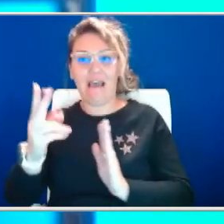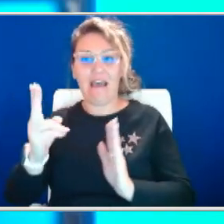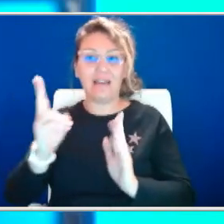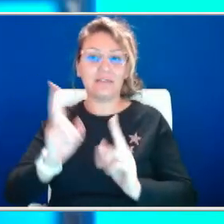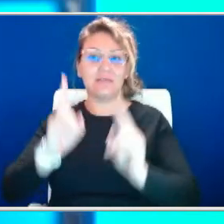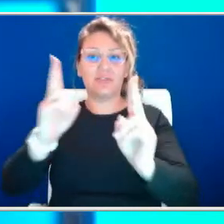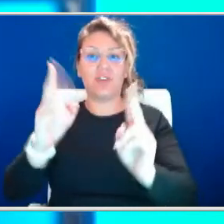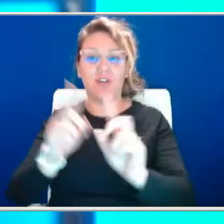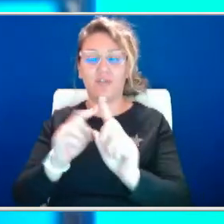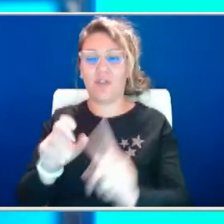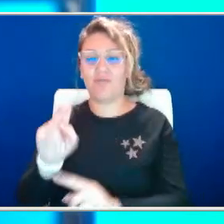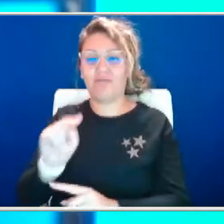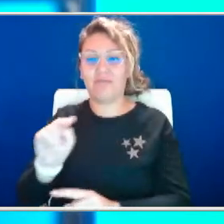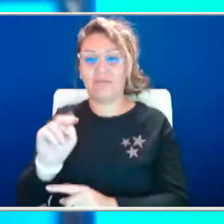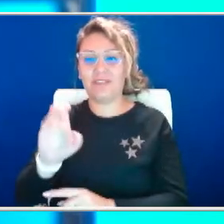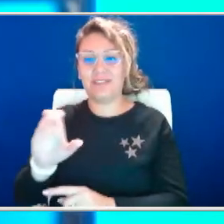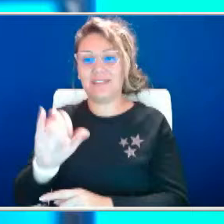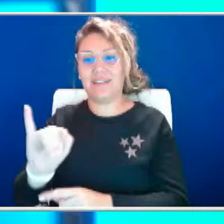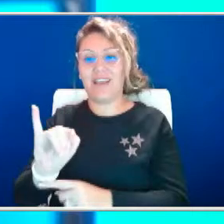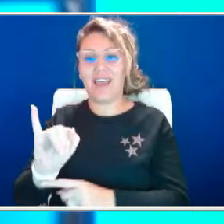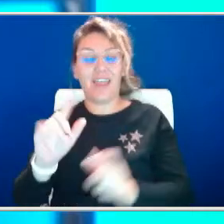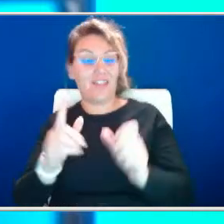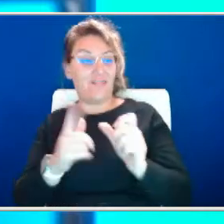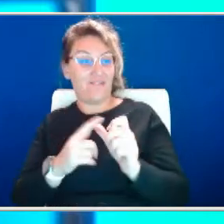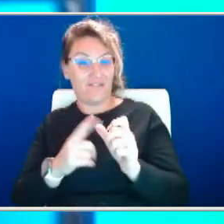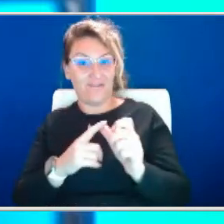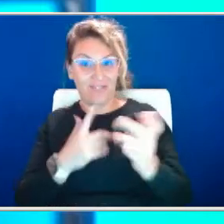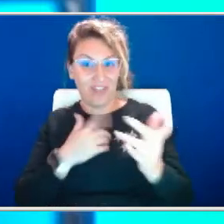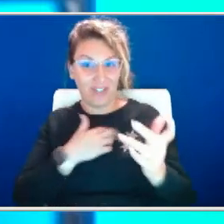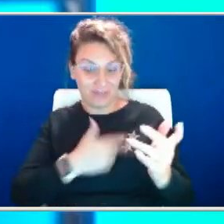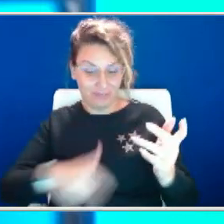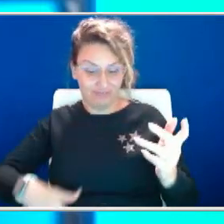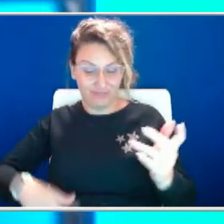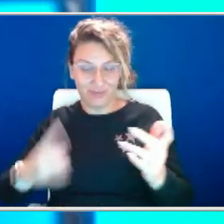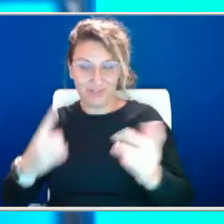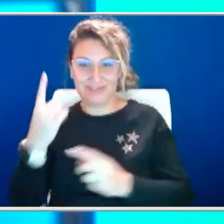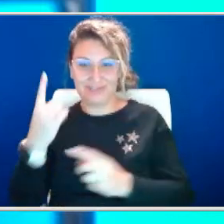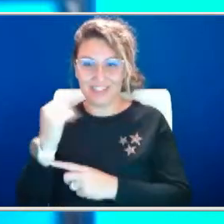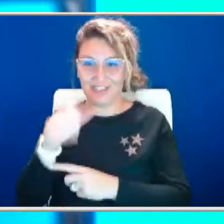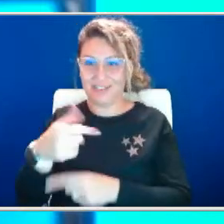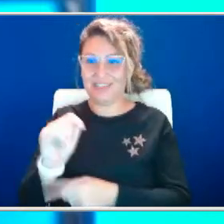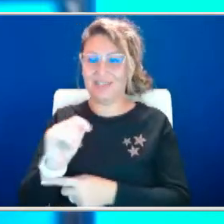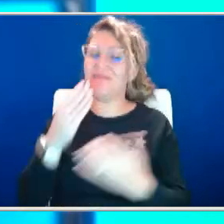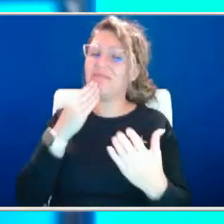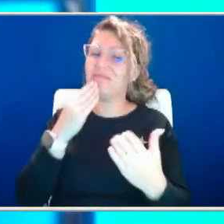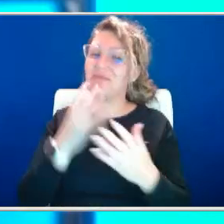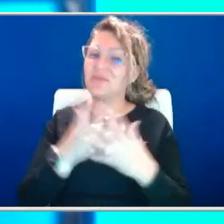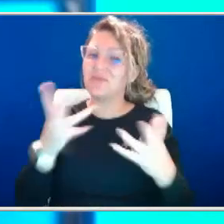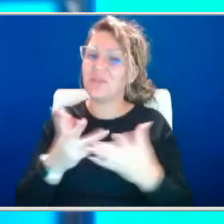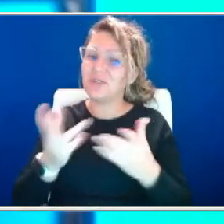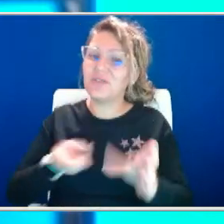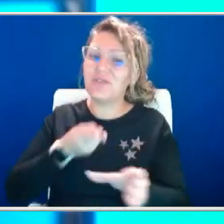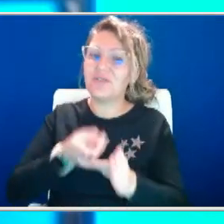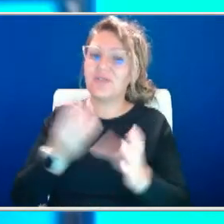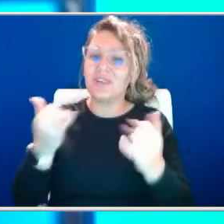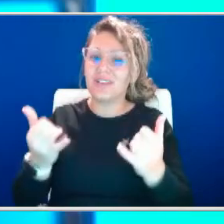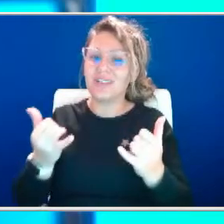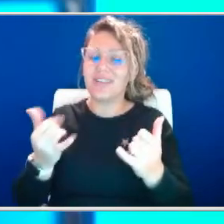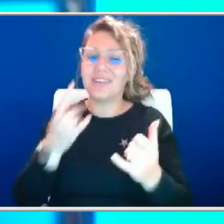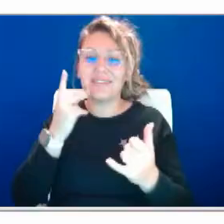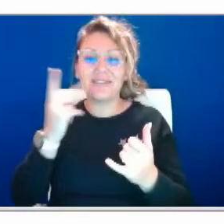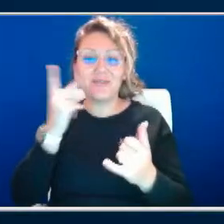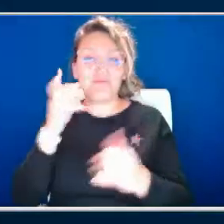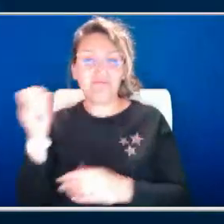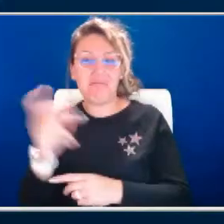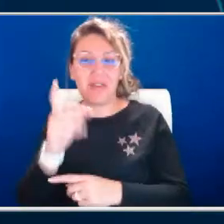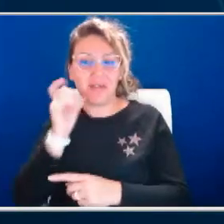The first Breast Cancer Awareness Night at the K was held last September. Well, thank you so much for being with us today. Have a great one, and we'll see you back here tomorrow at